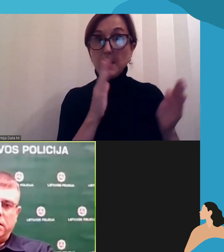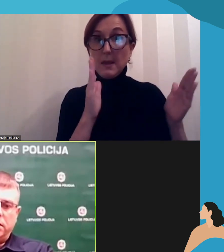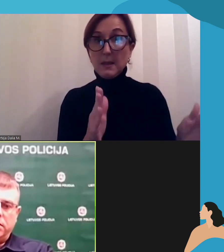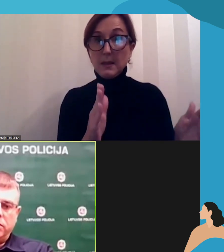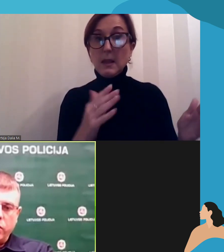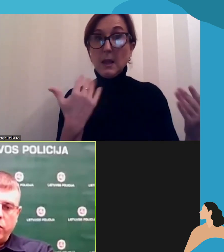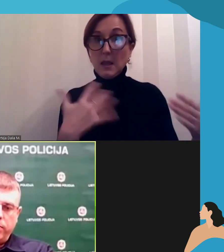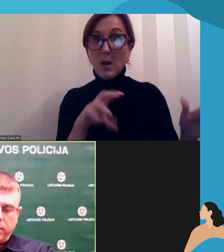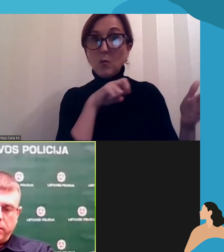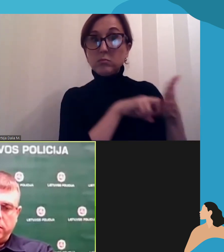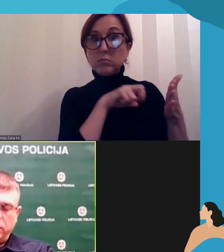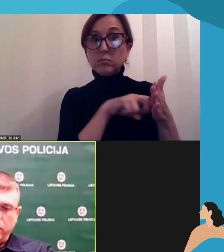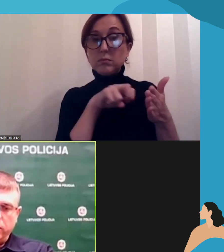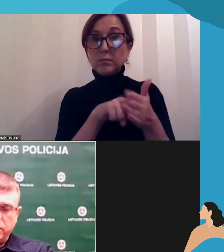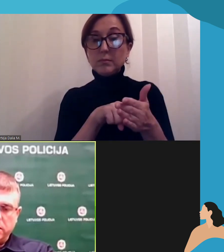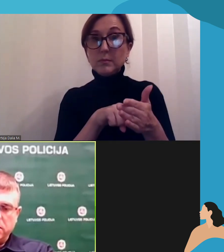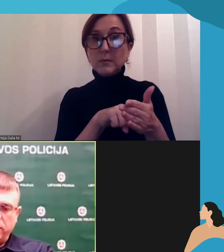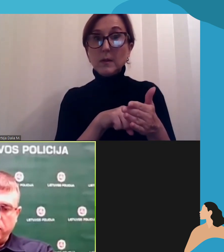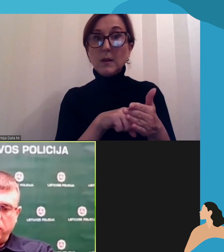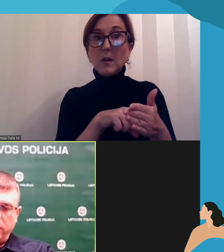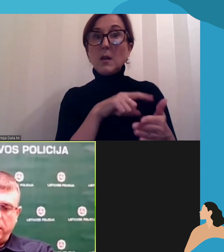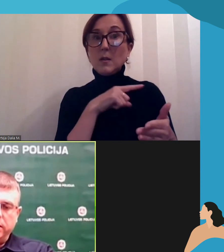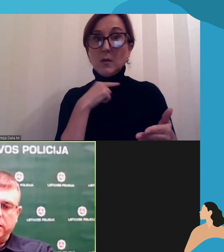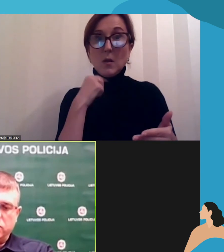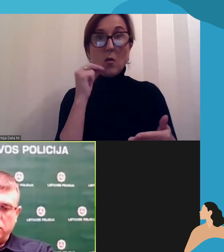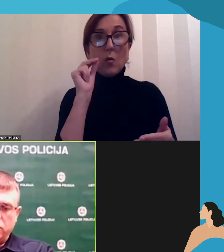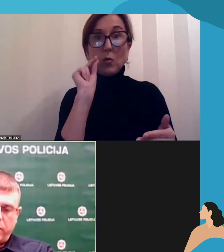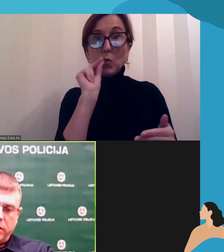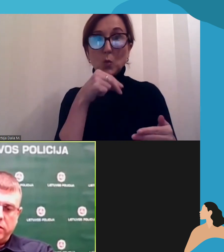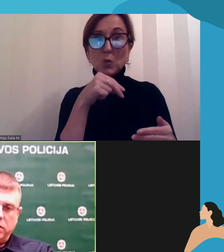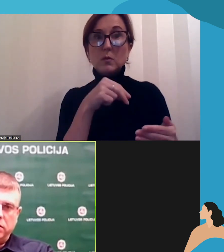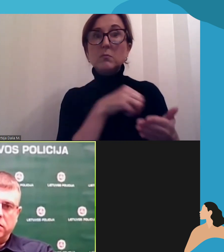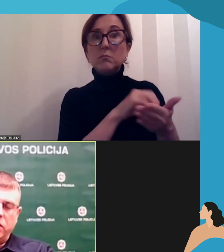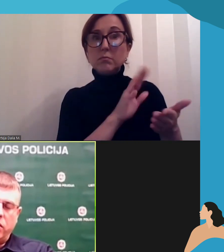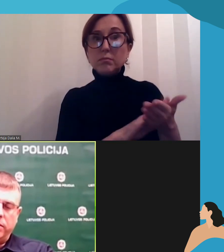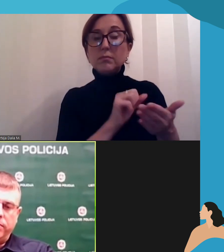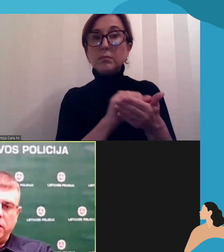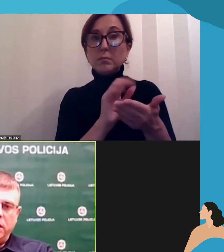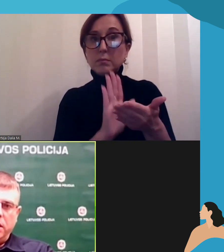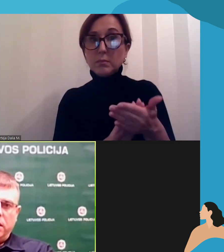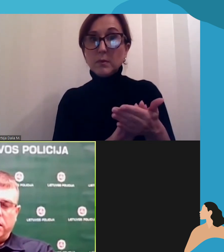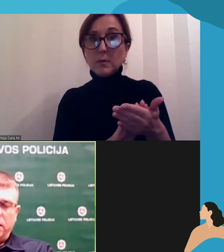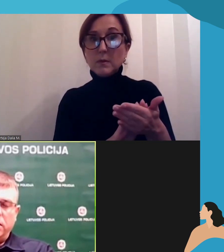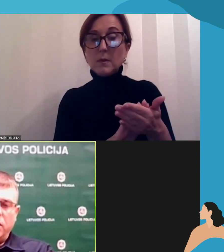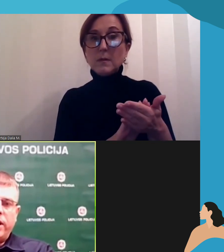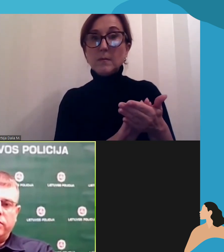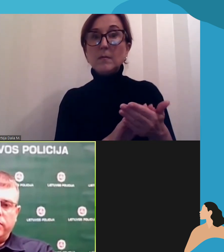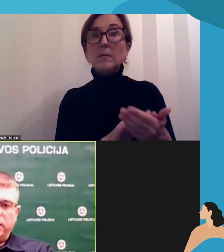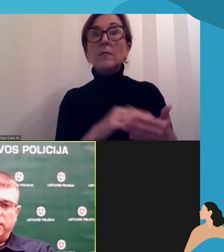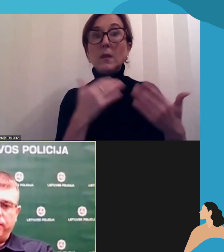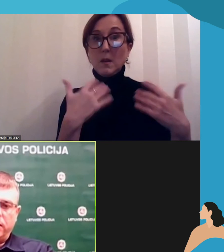even now. During the last 11 months, there were more criminal